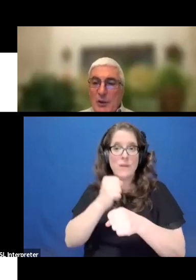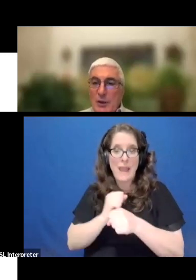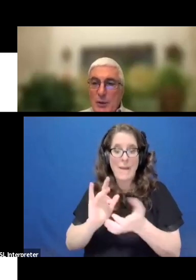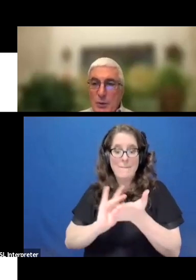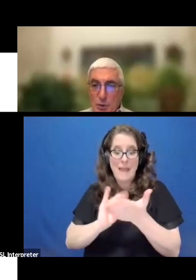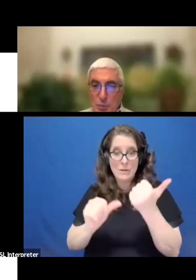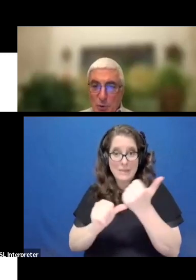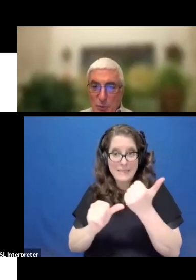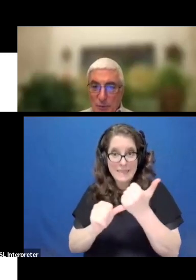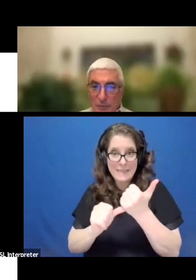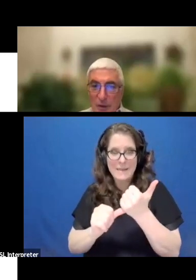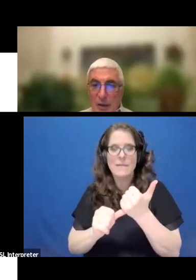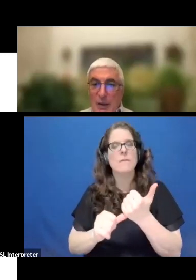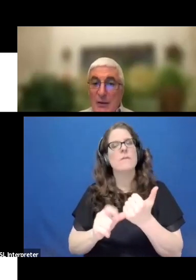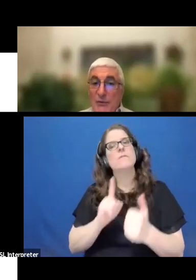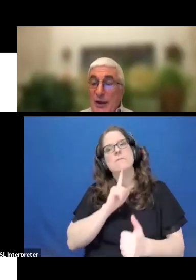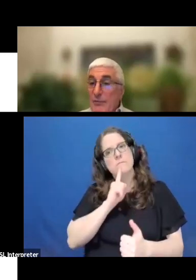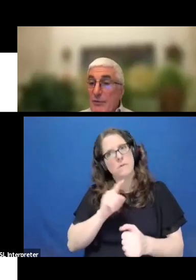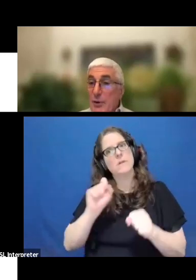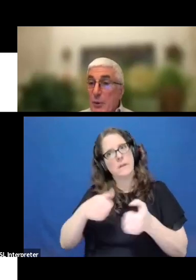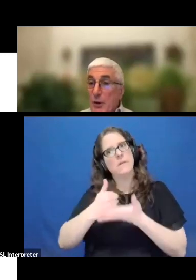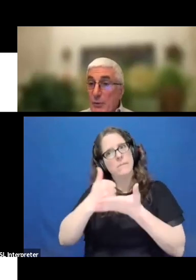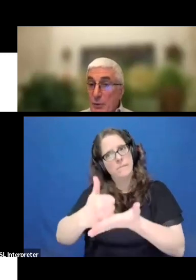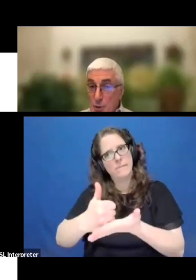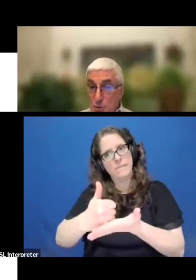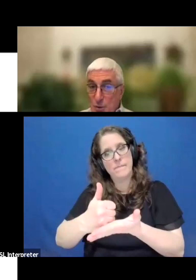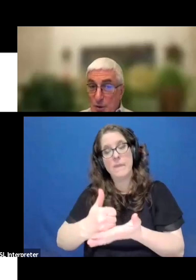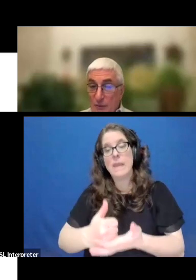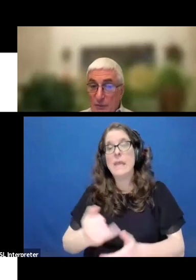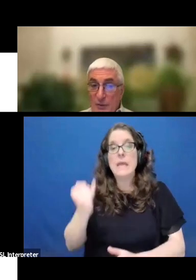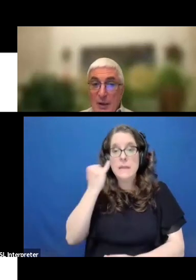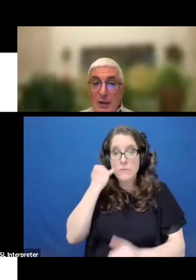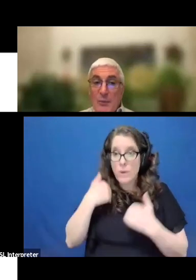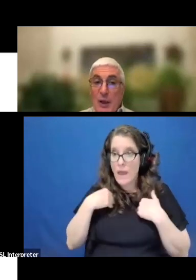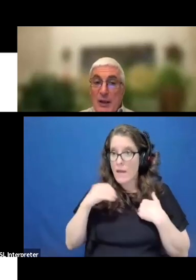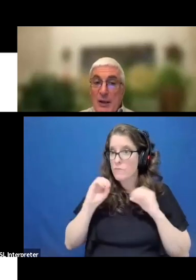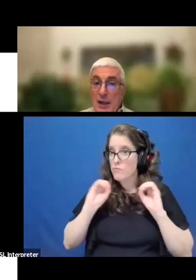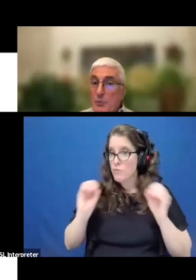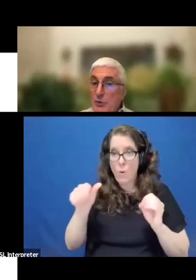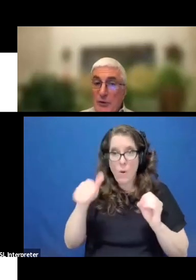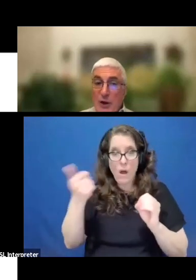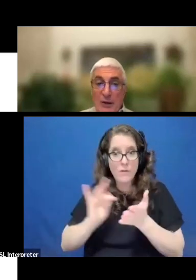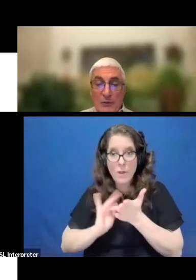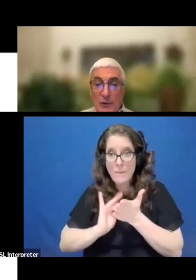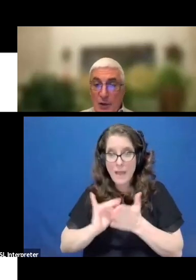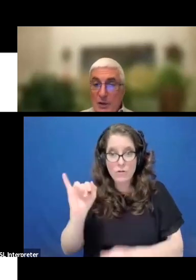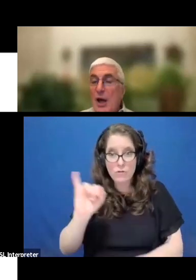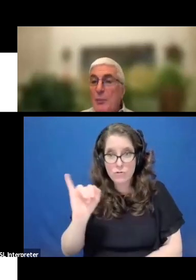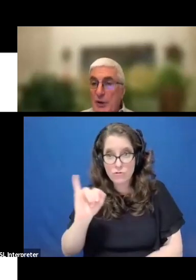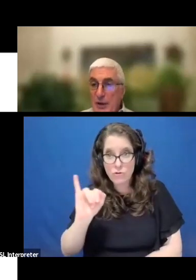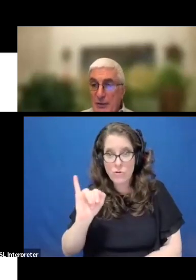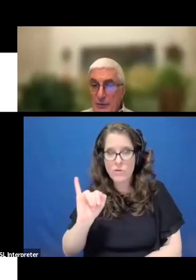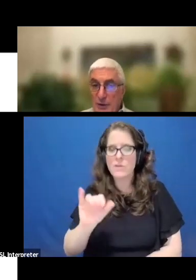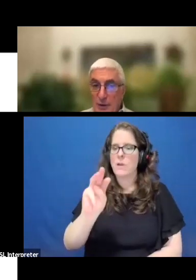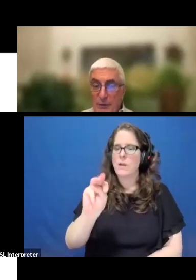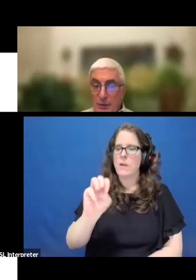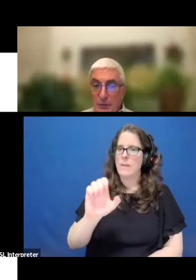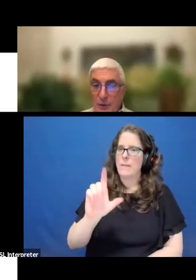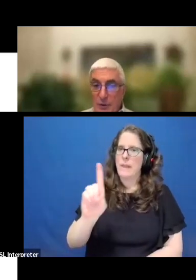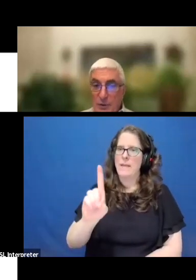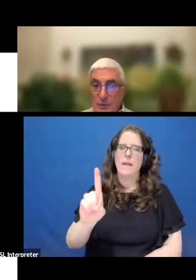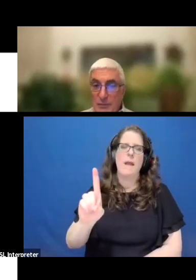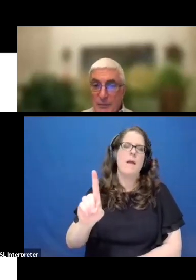Medicaid can be a huge boon. If they have no other insurance, Medicaid provides very comprehensive